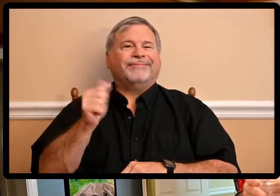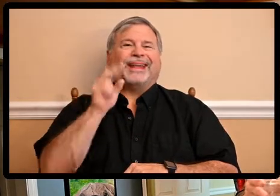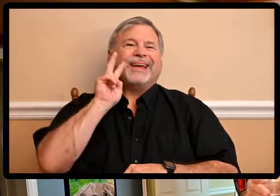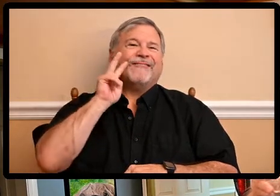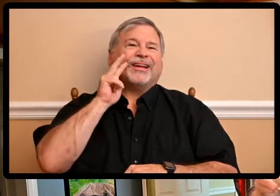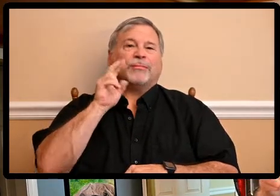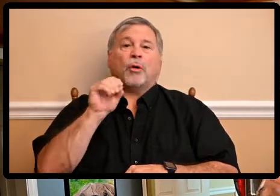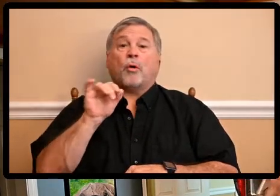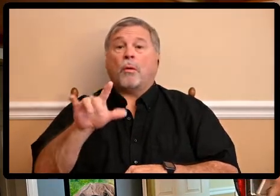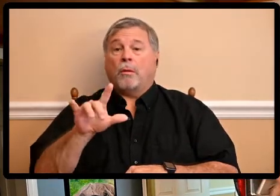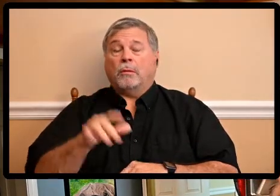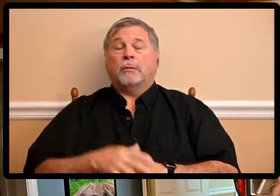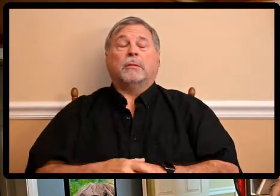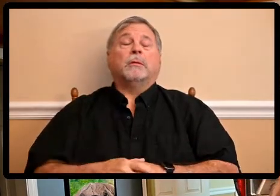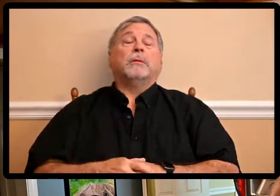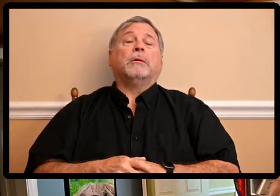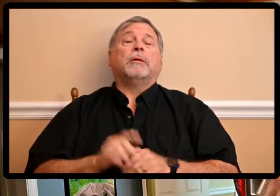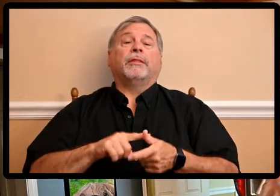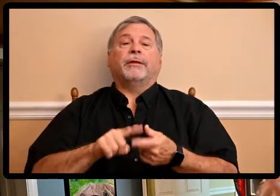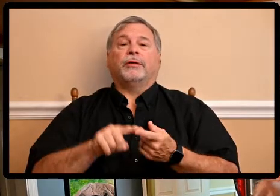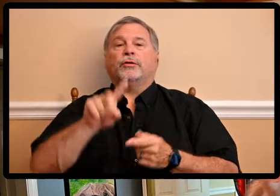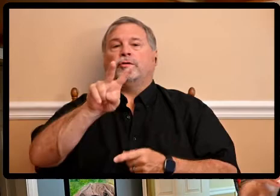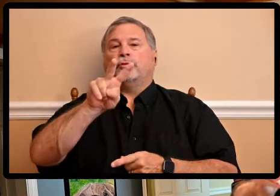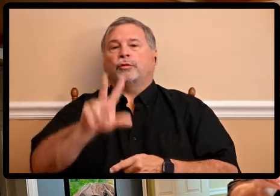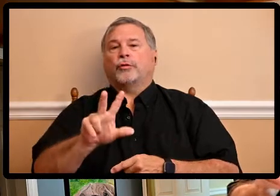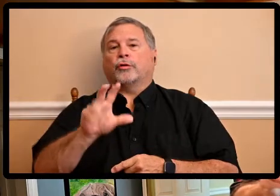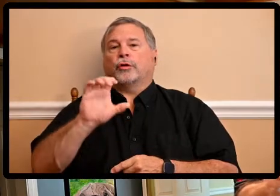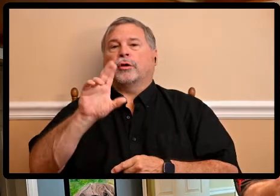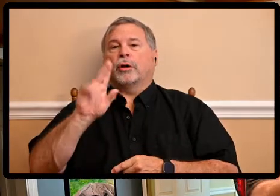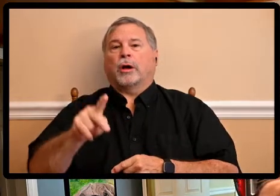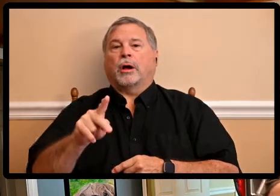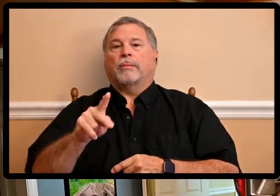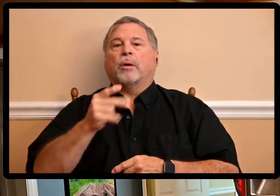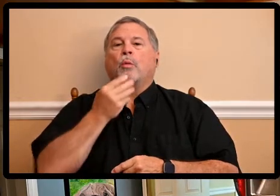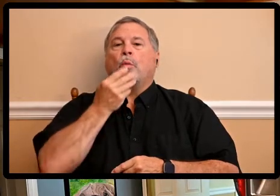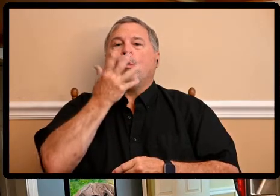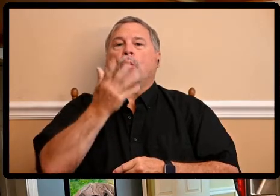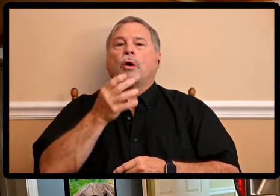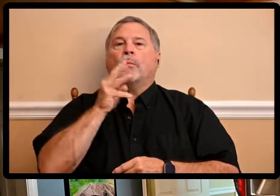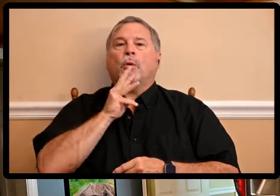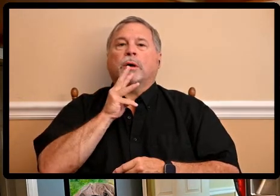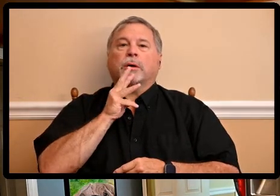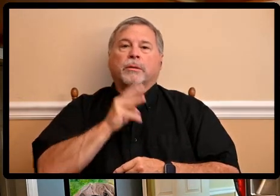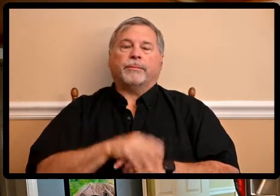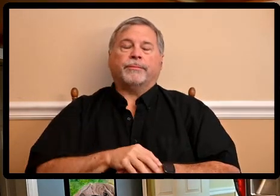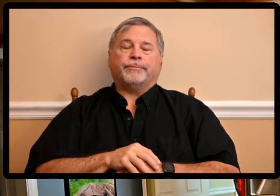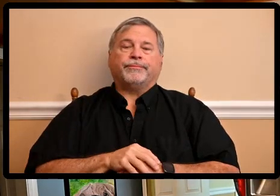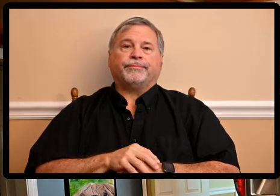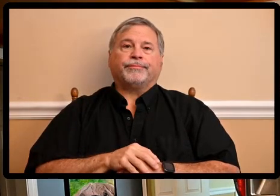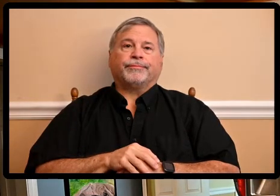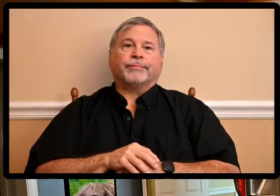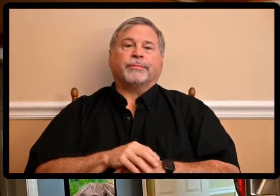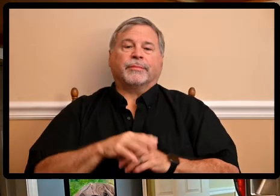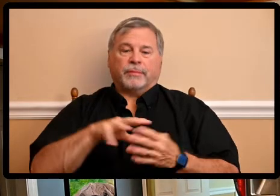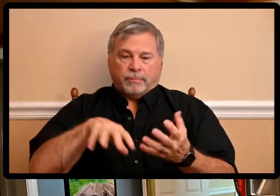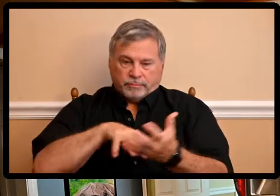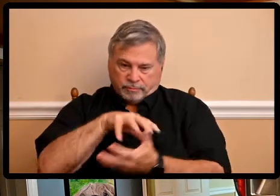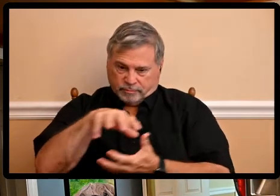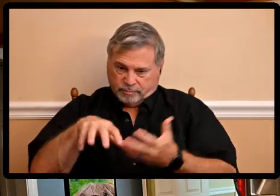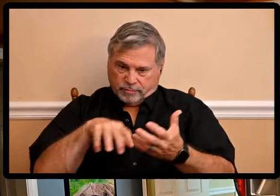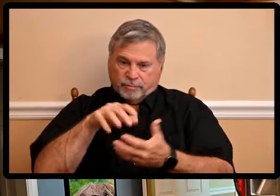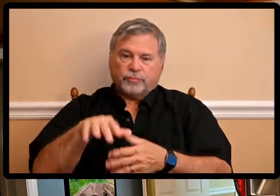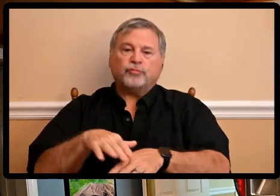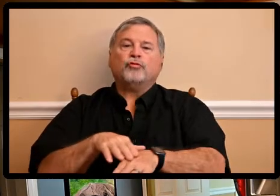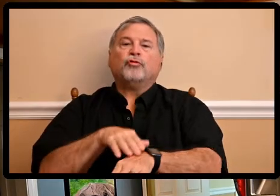The next thing we're going to put in is 2/3 of a cup of warm water. And again, we're going to incorporate this slowly.